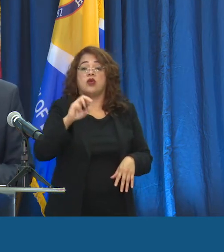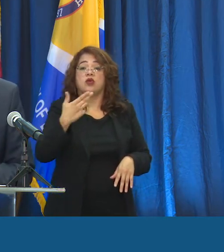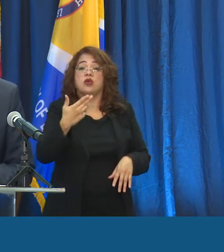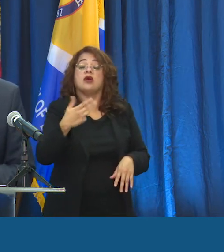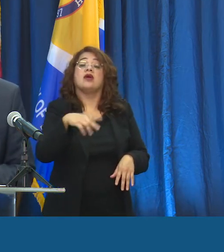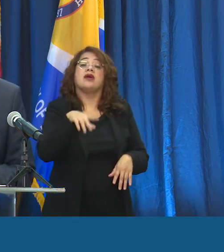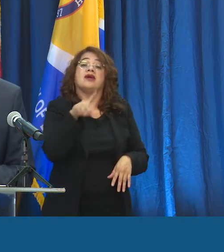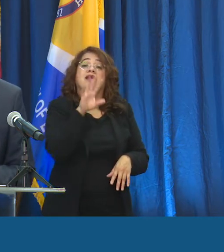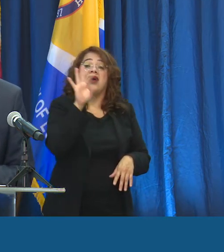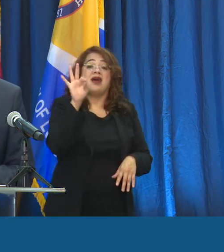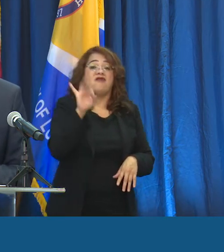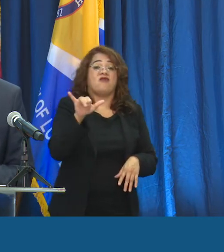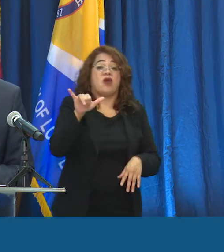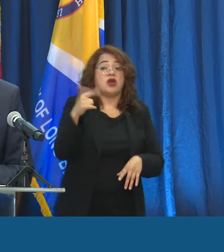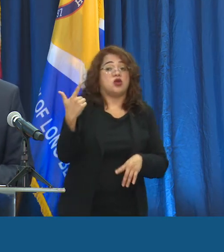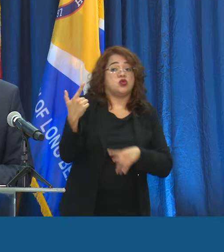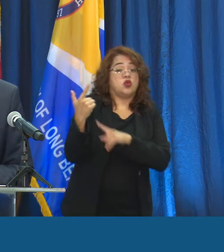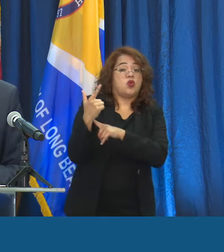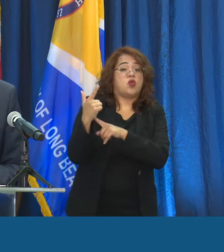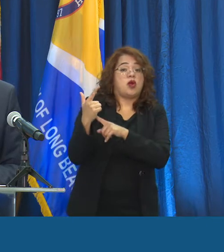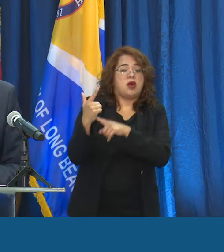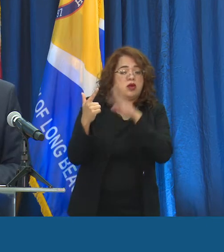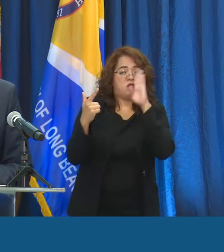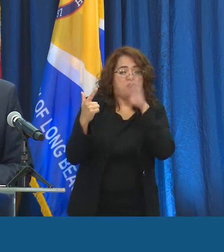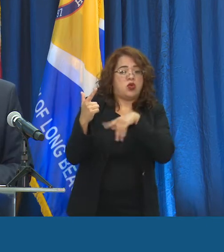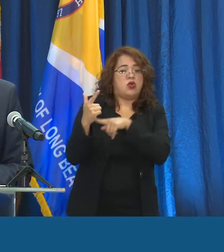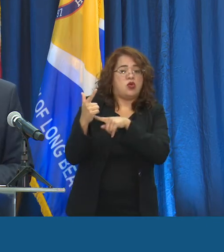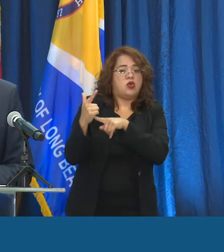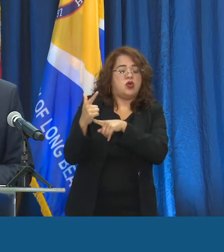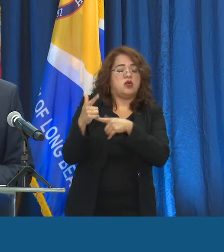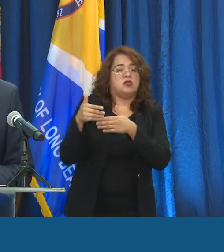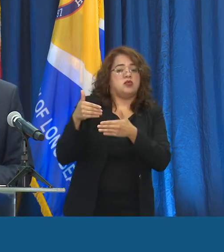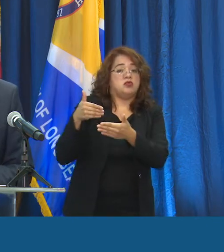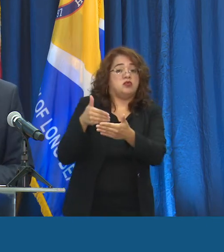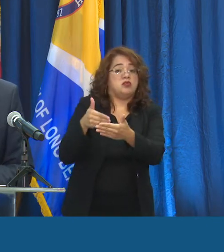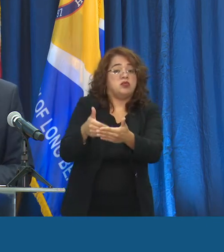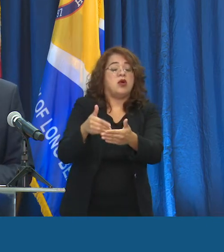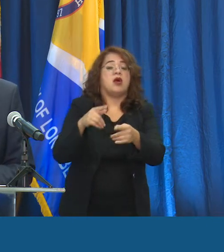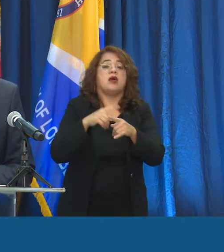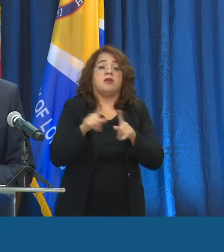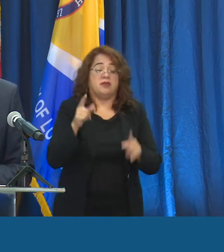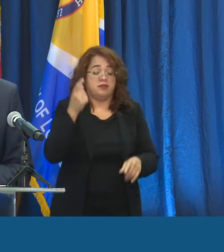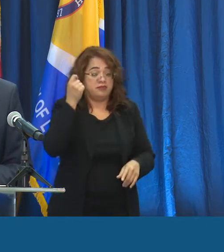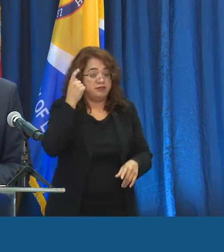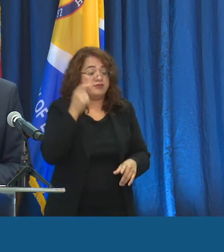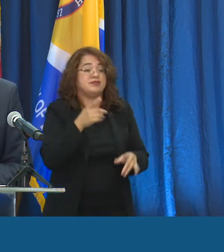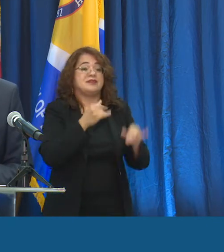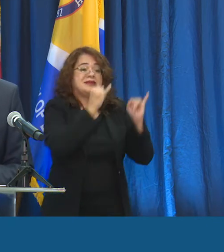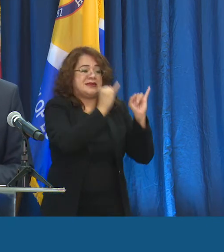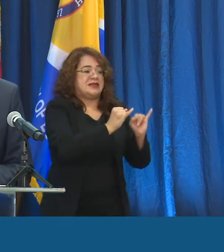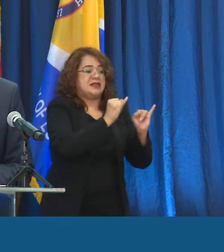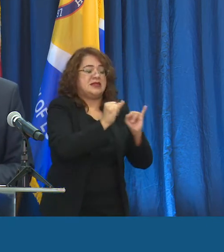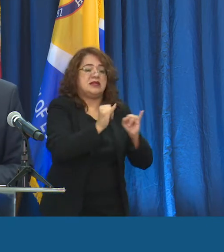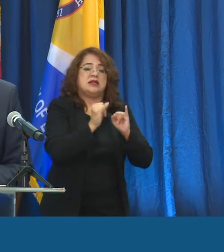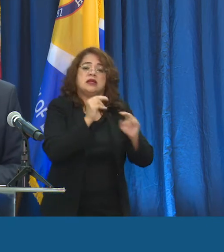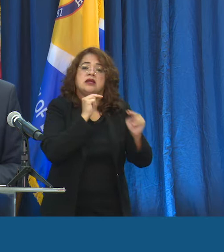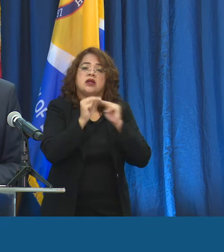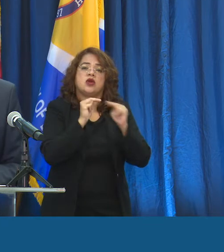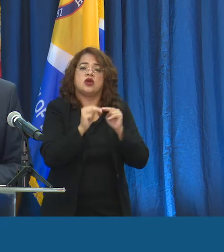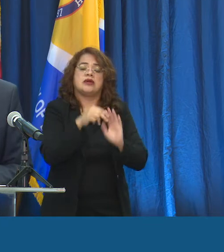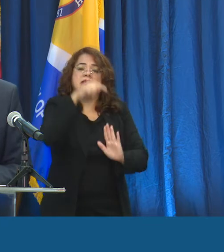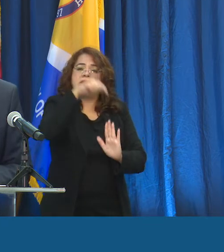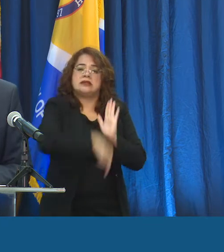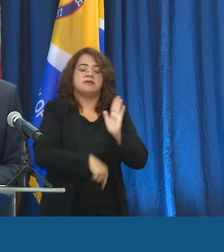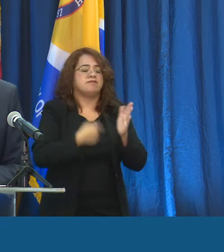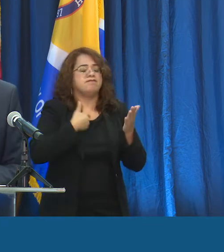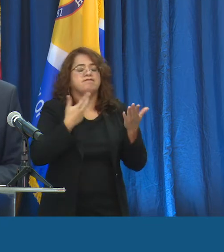FY21, but we'd have to then come up with other solutions in the future. Each one would be individually negotiated, and I can't get into too many